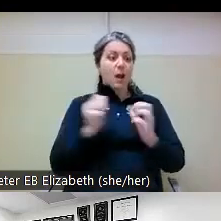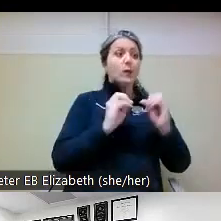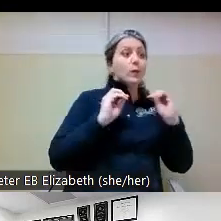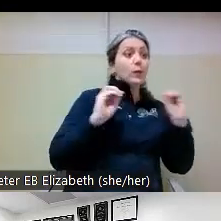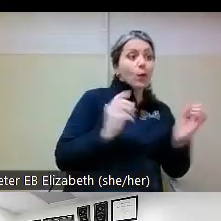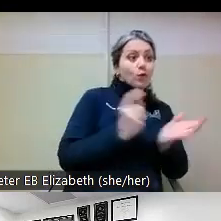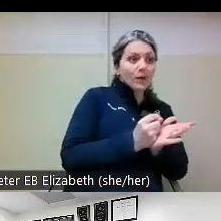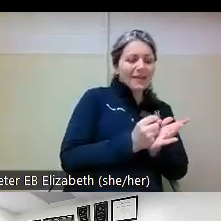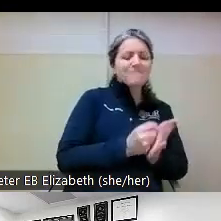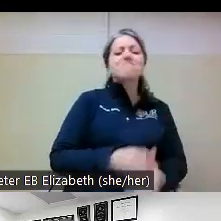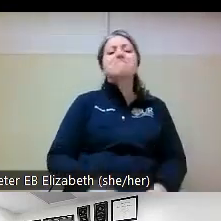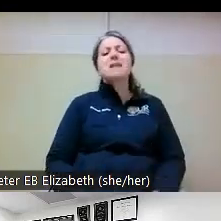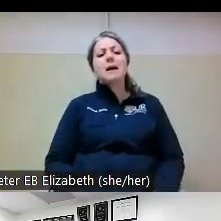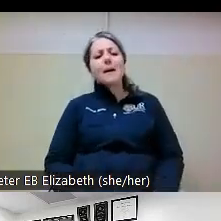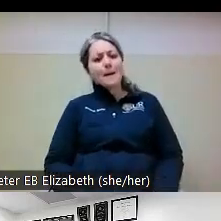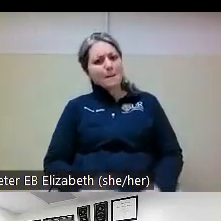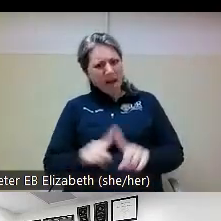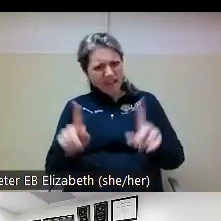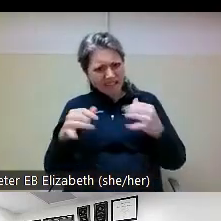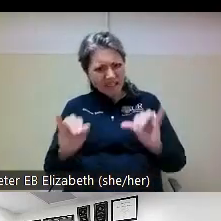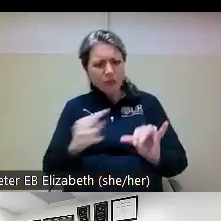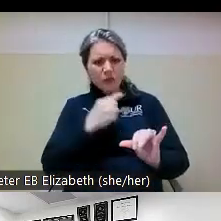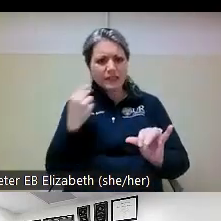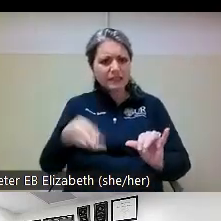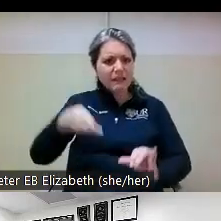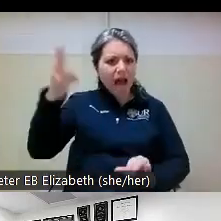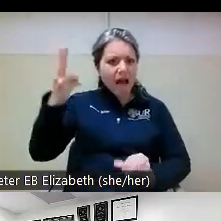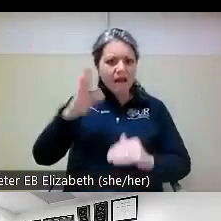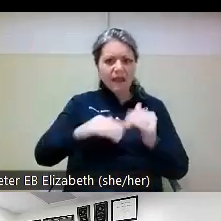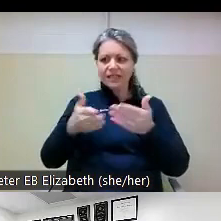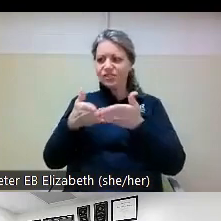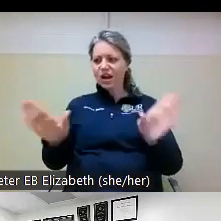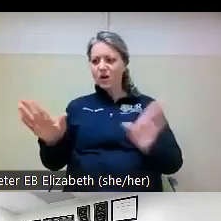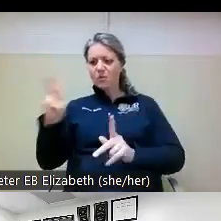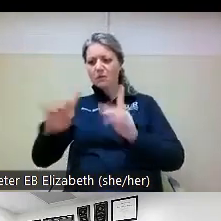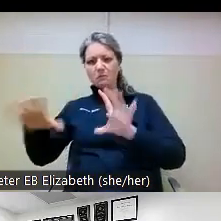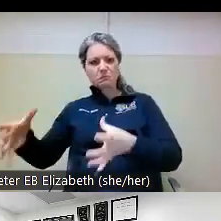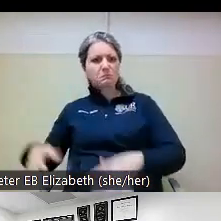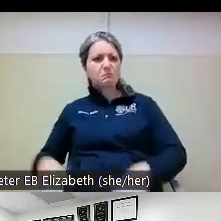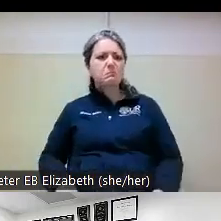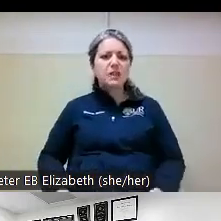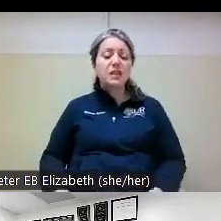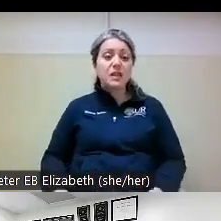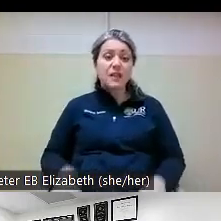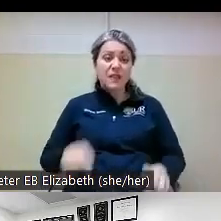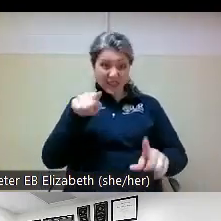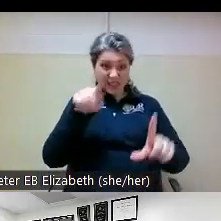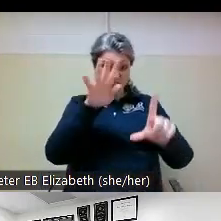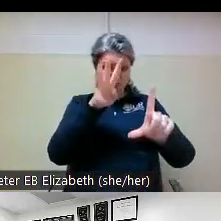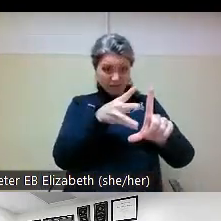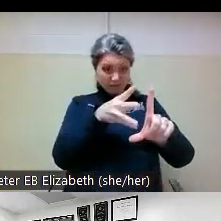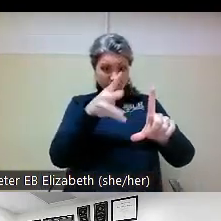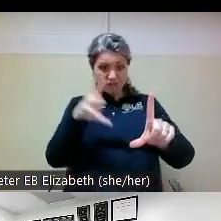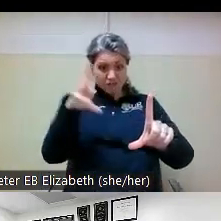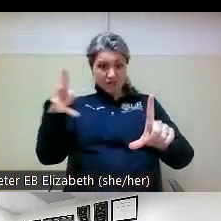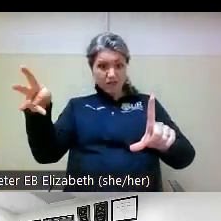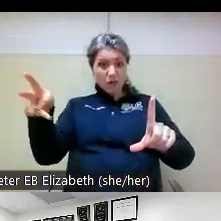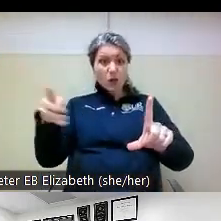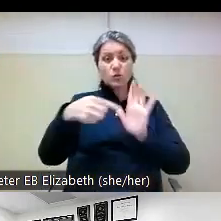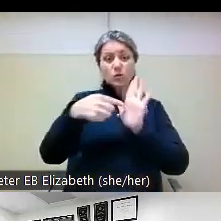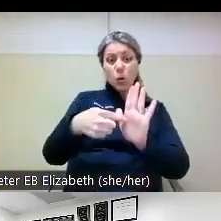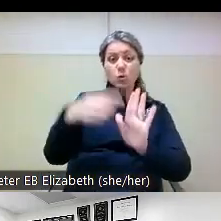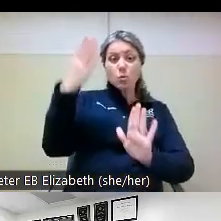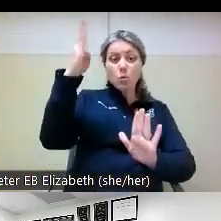But nevertheless, the risk is still higher than the general population. And what this graph shows is that up top in the